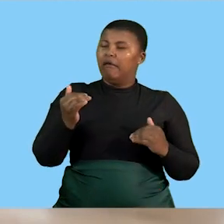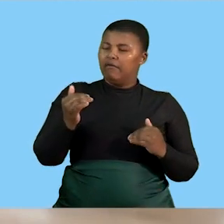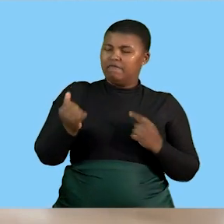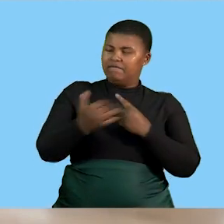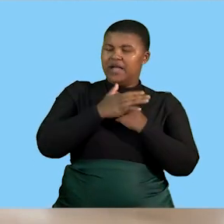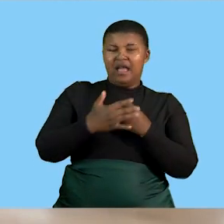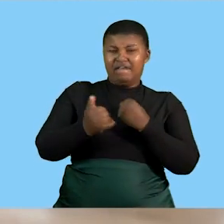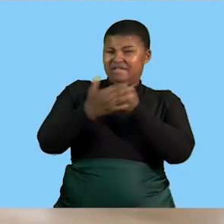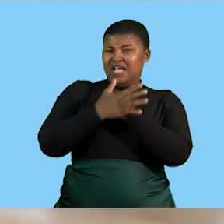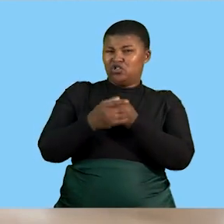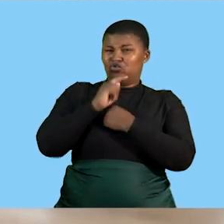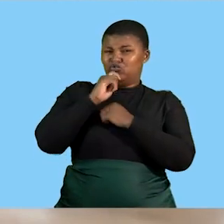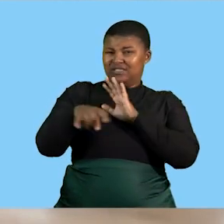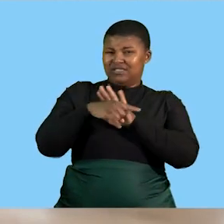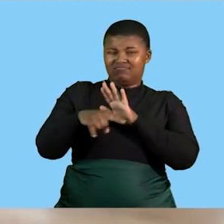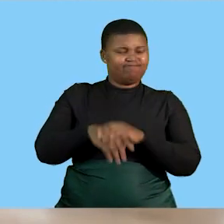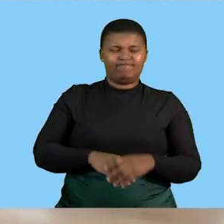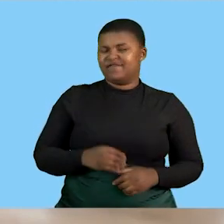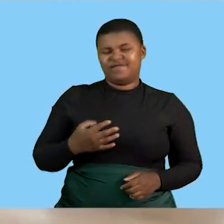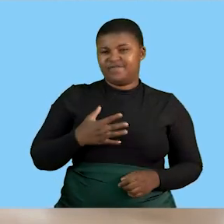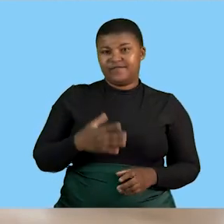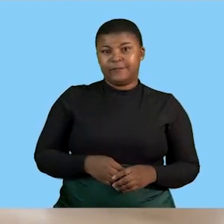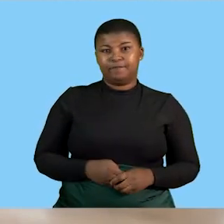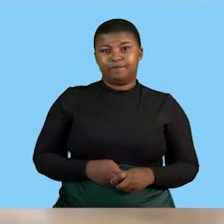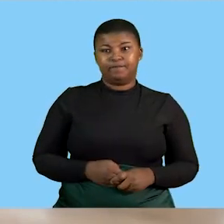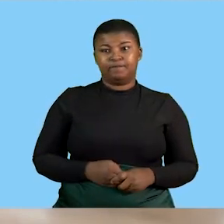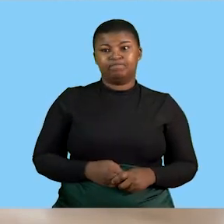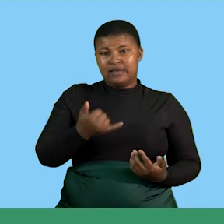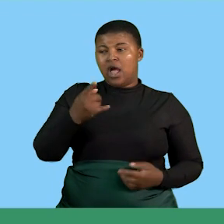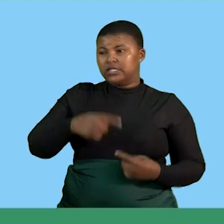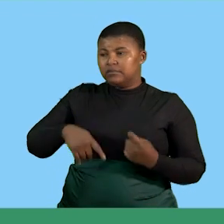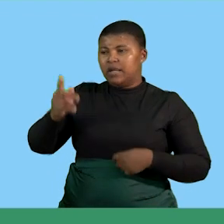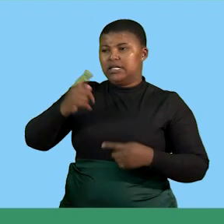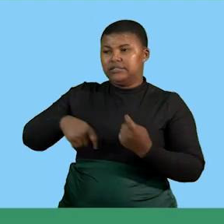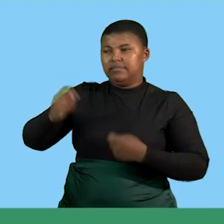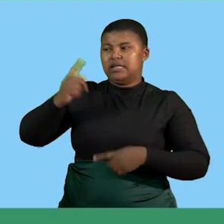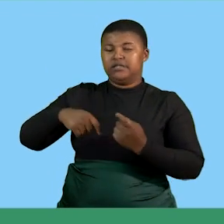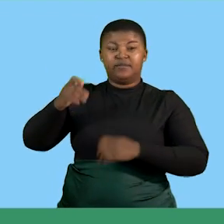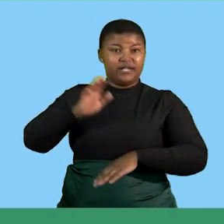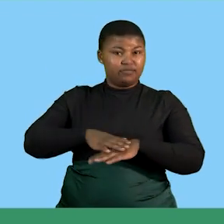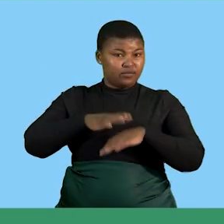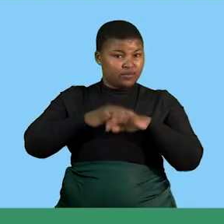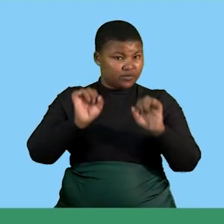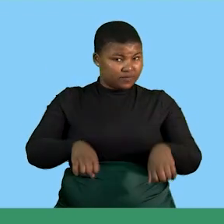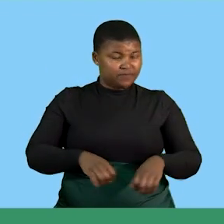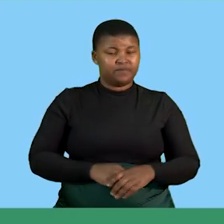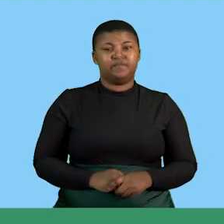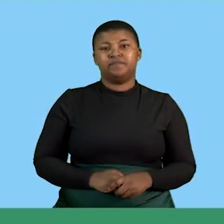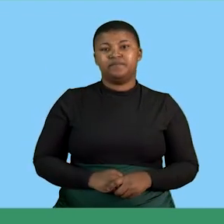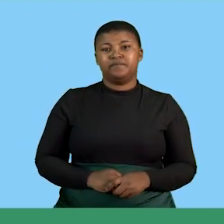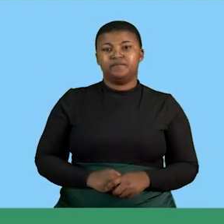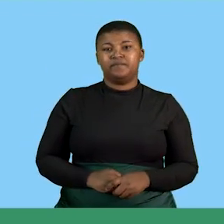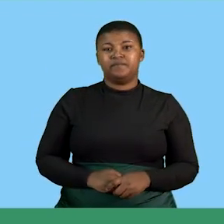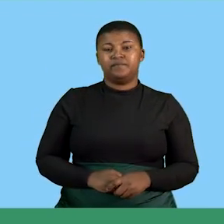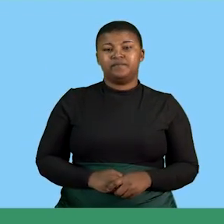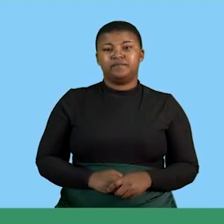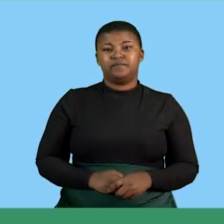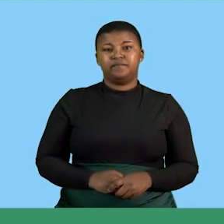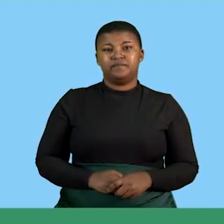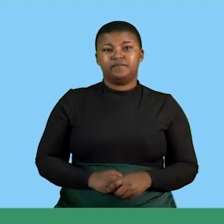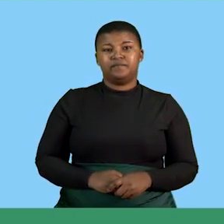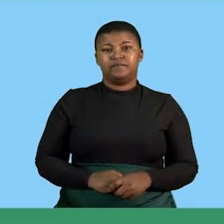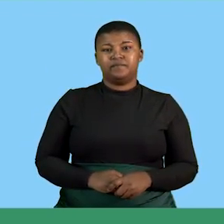can use to gain more profit or more market share so that they can capitalize on that.